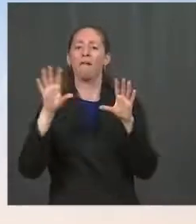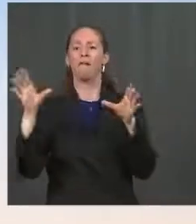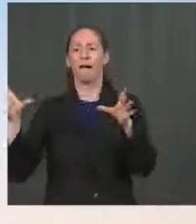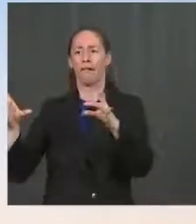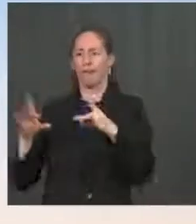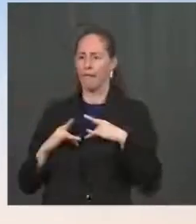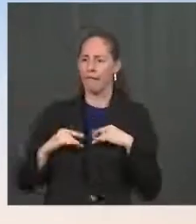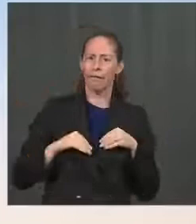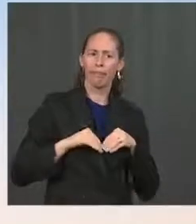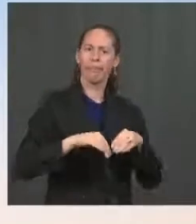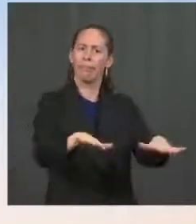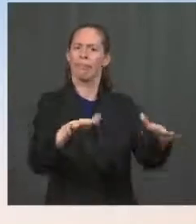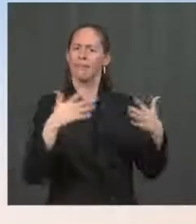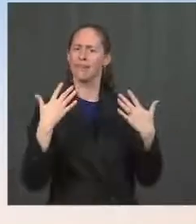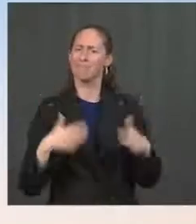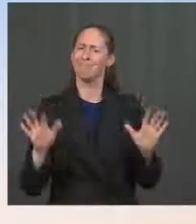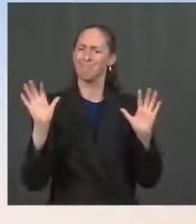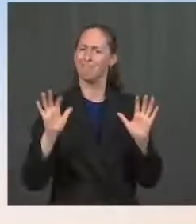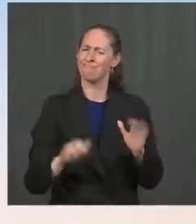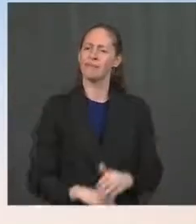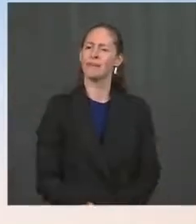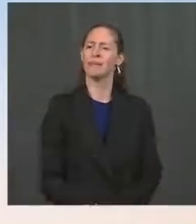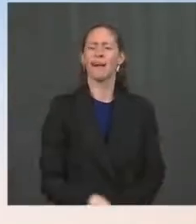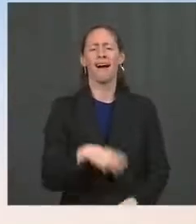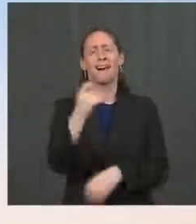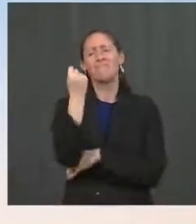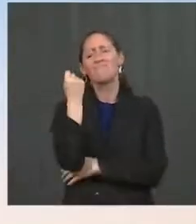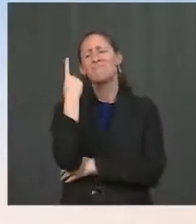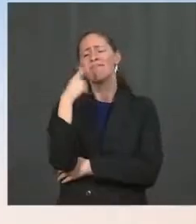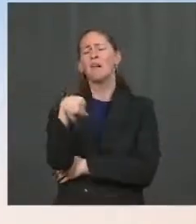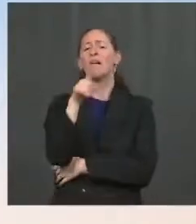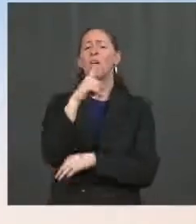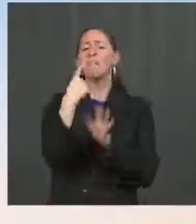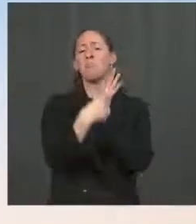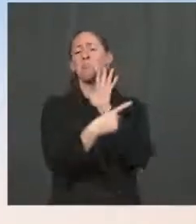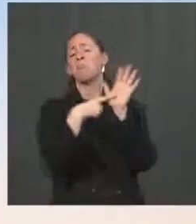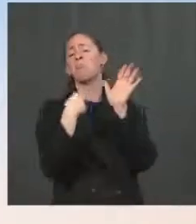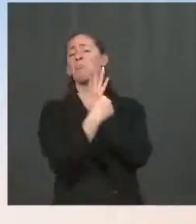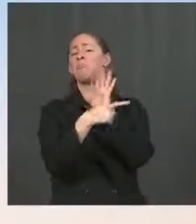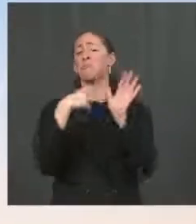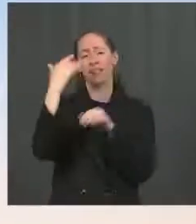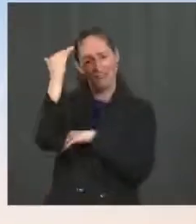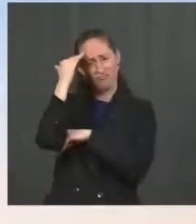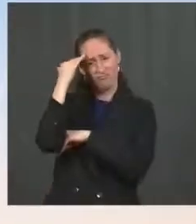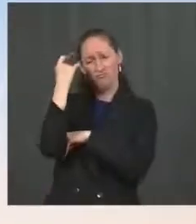We understand there will be objections, there will be concerns, there will be criticisms, but our role here is to save